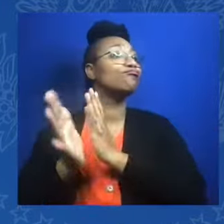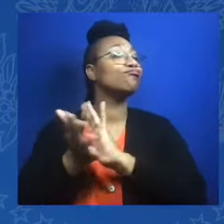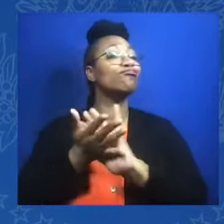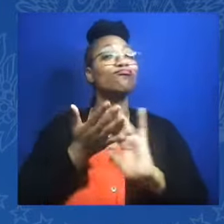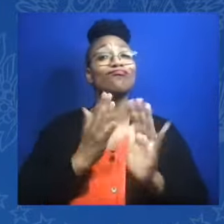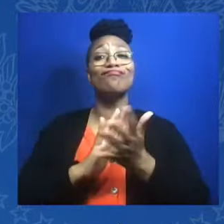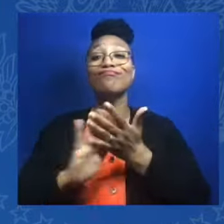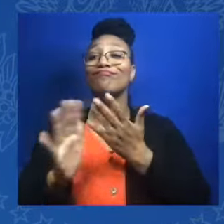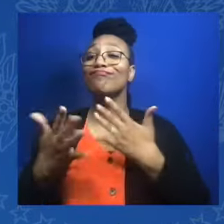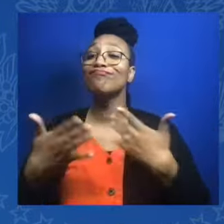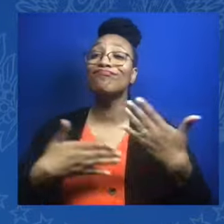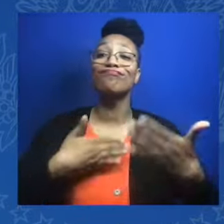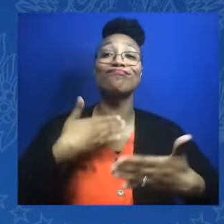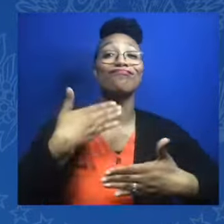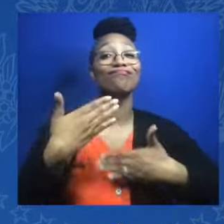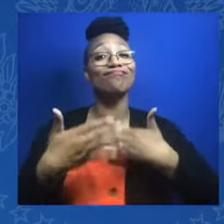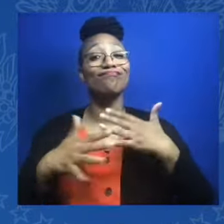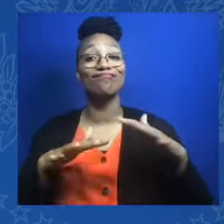we are.